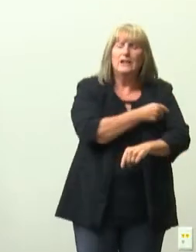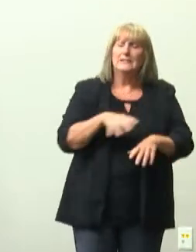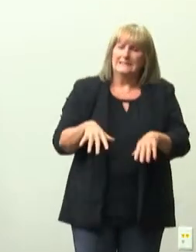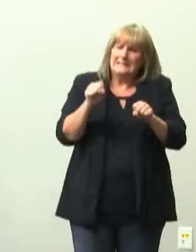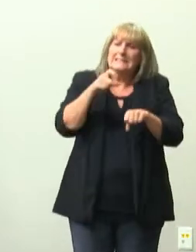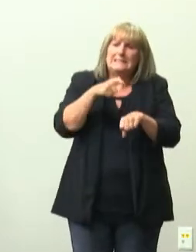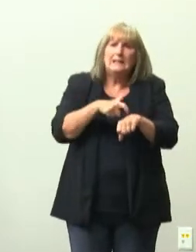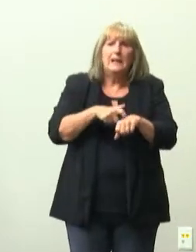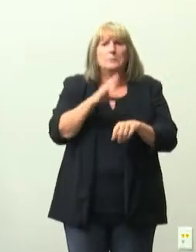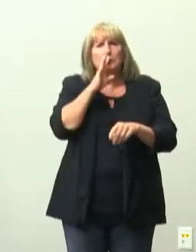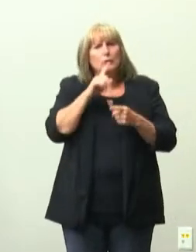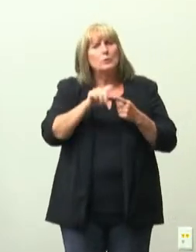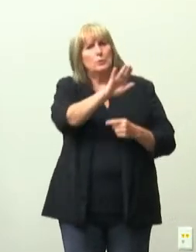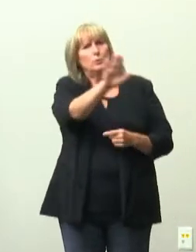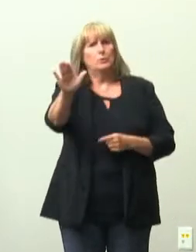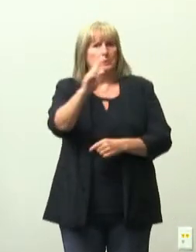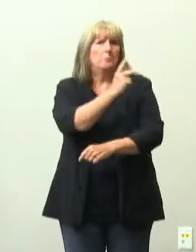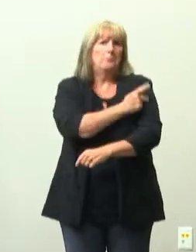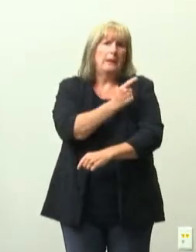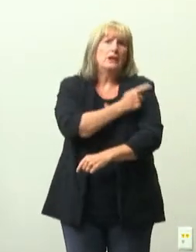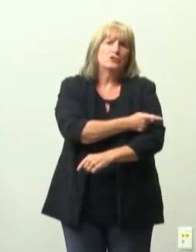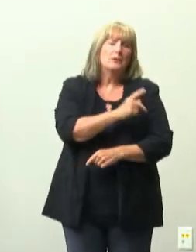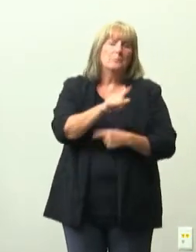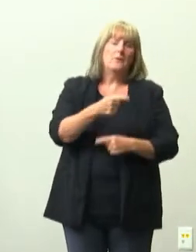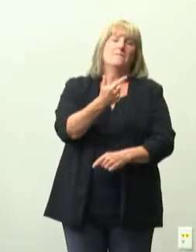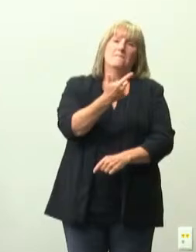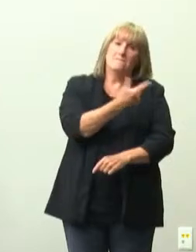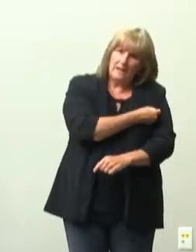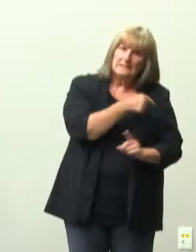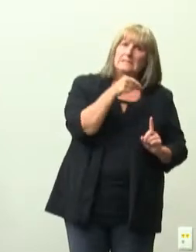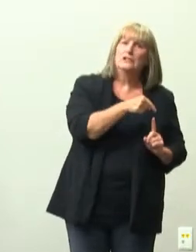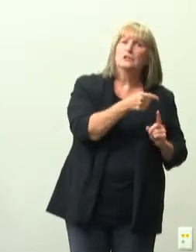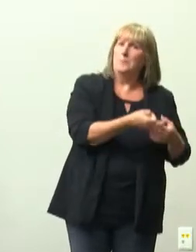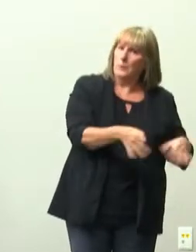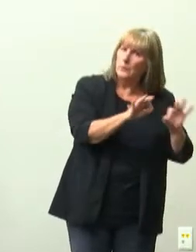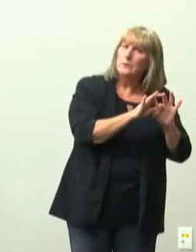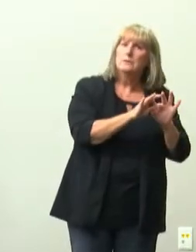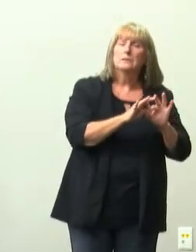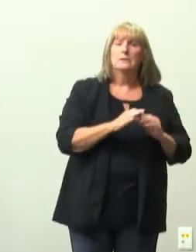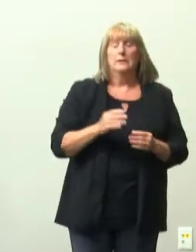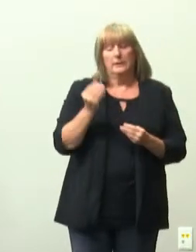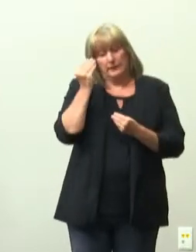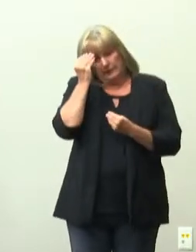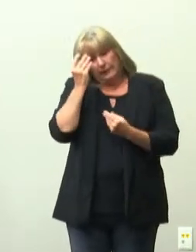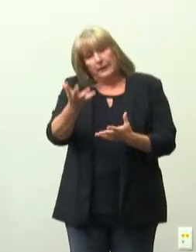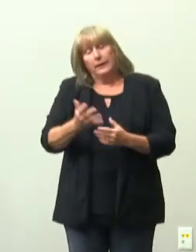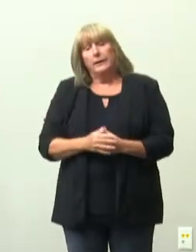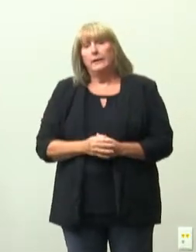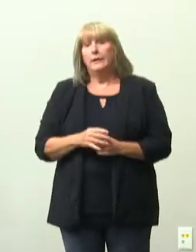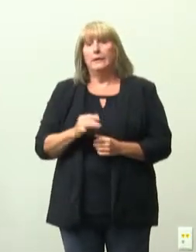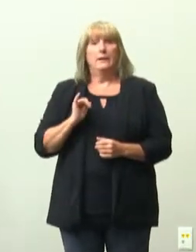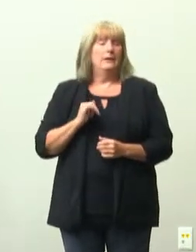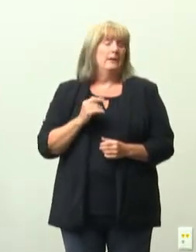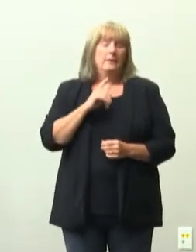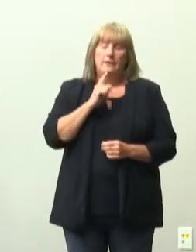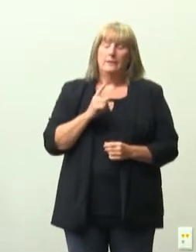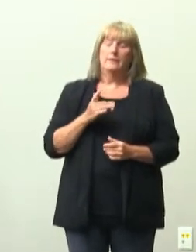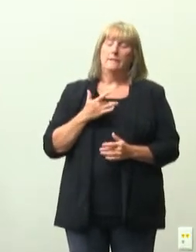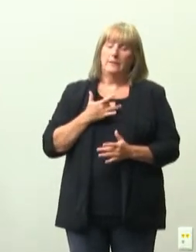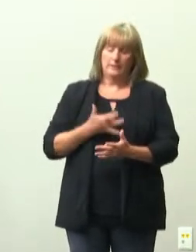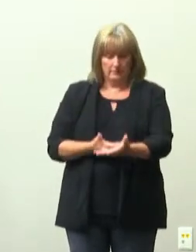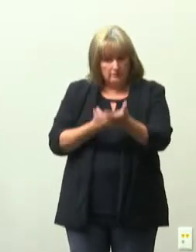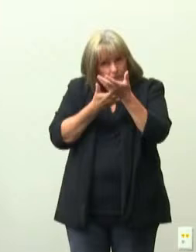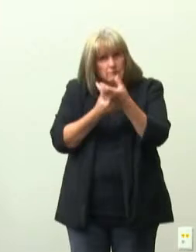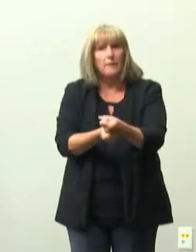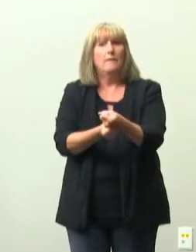to talk to your patients about vaccinations. I will tell you that I have absolute confidence